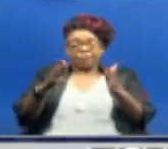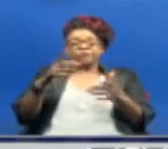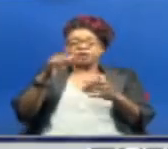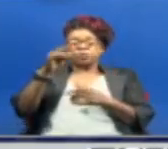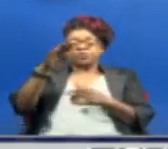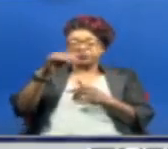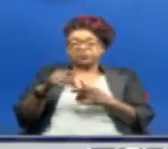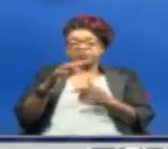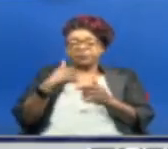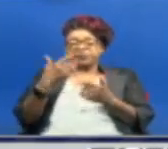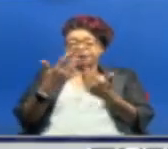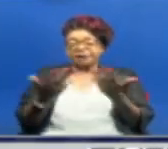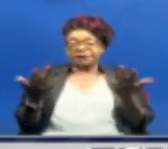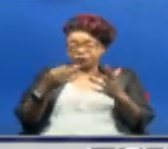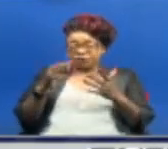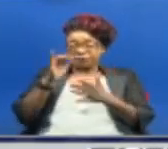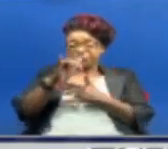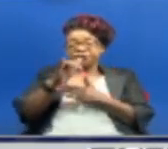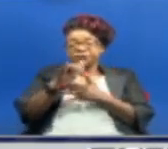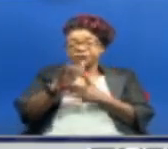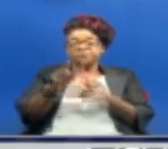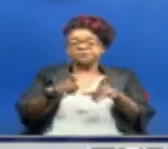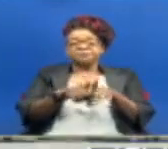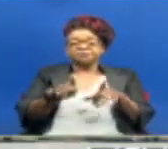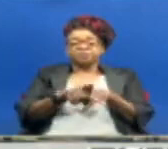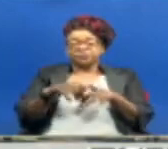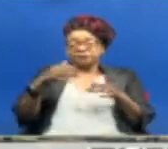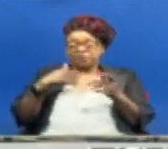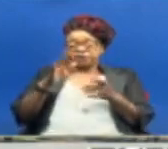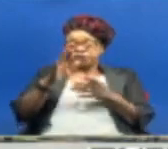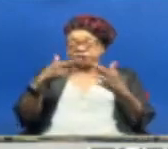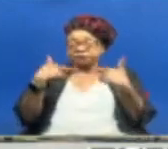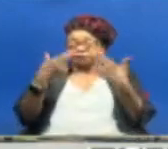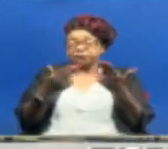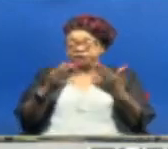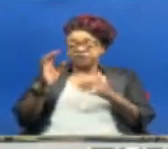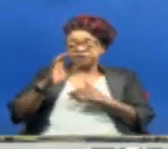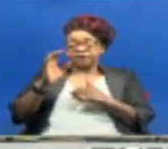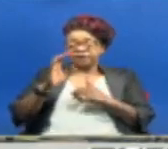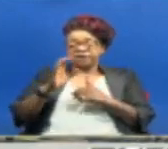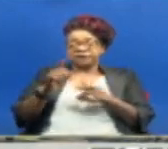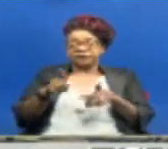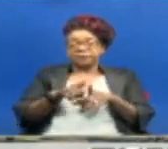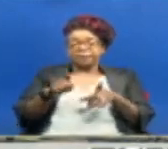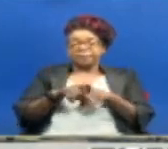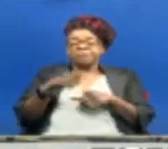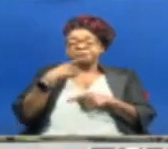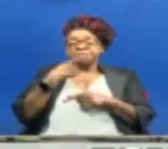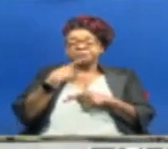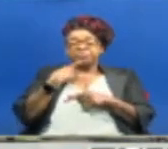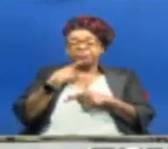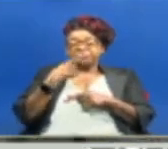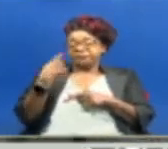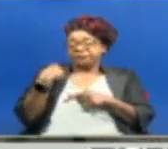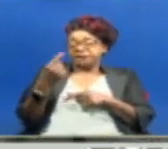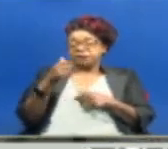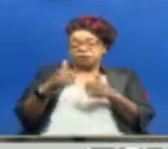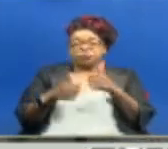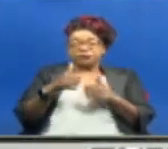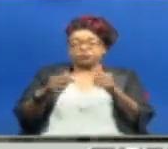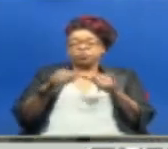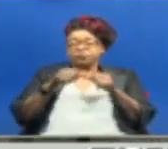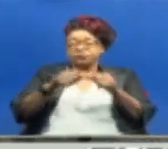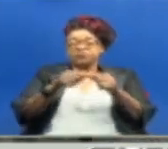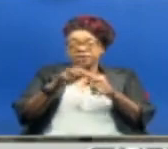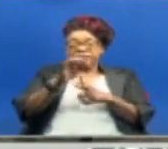hands of a few large banks. In its latest annual report, the CBK has disclosed that the figure, which is a 6.3%